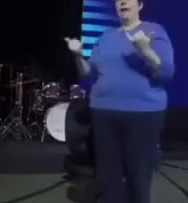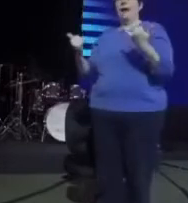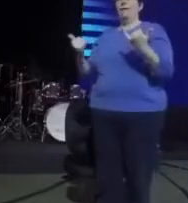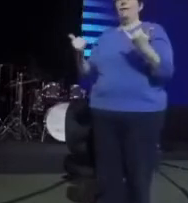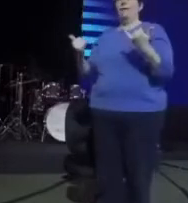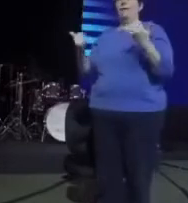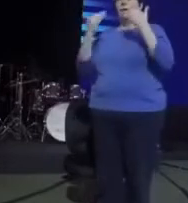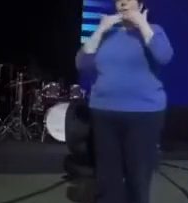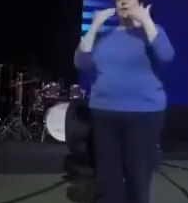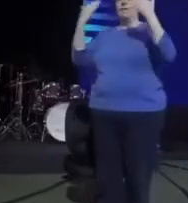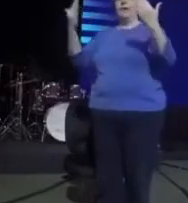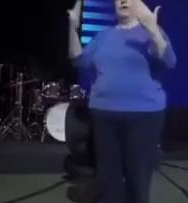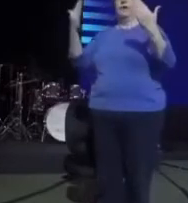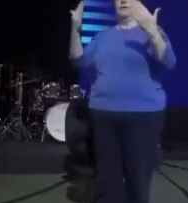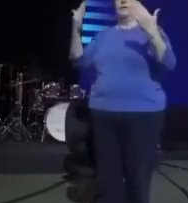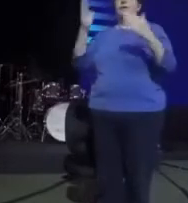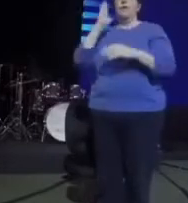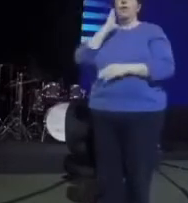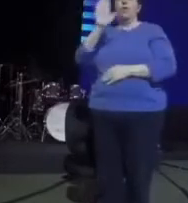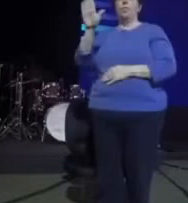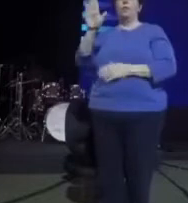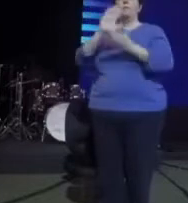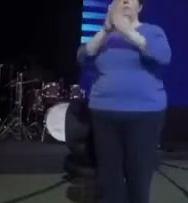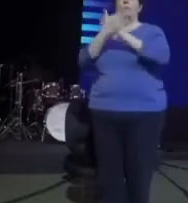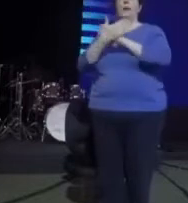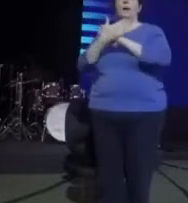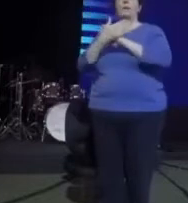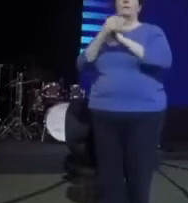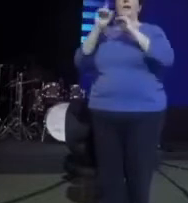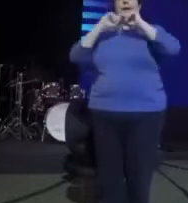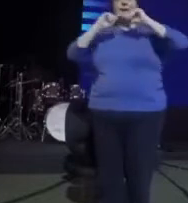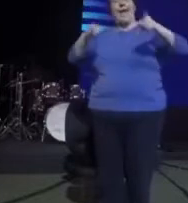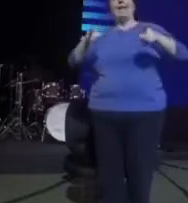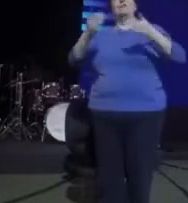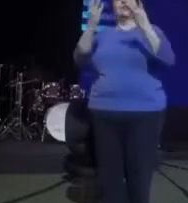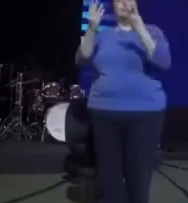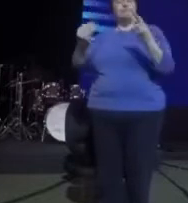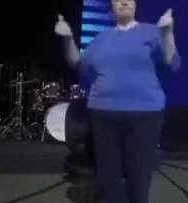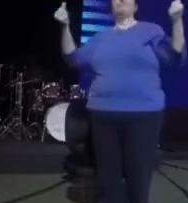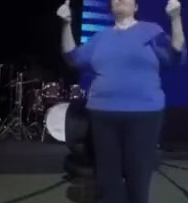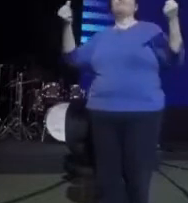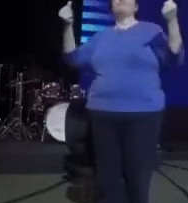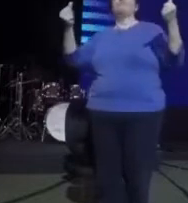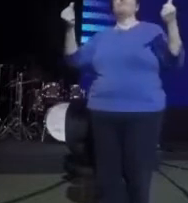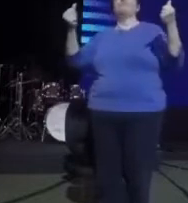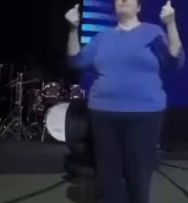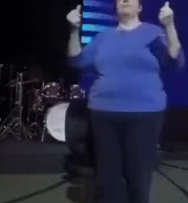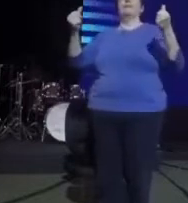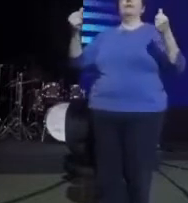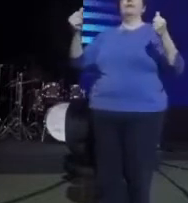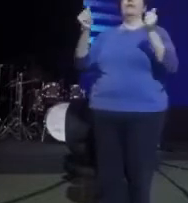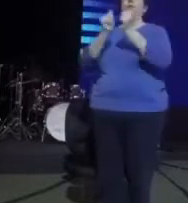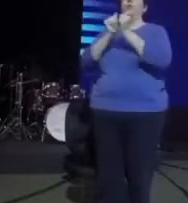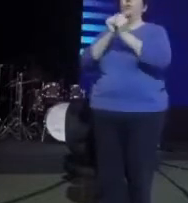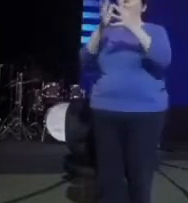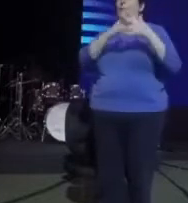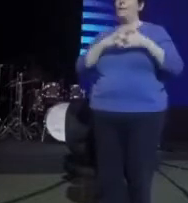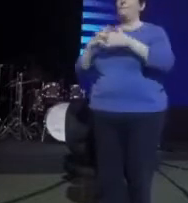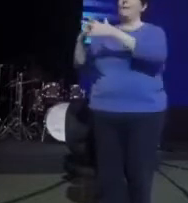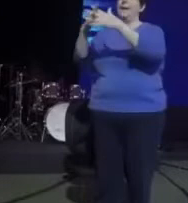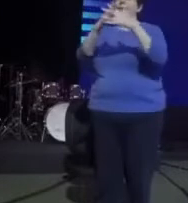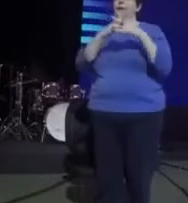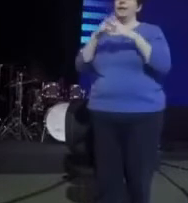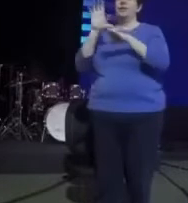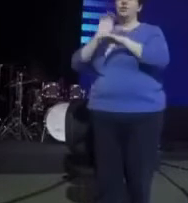thank you, Father, that there's going to be a solution, a solving of this calamity within American and